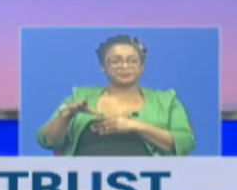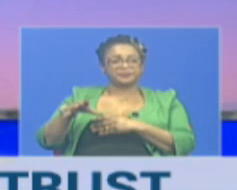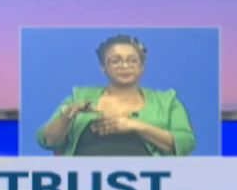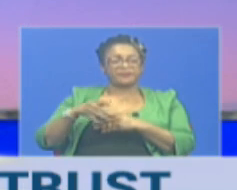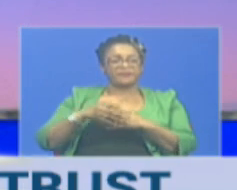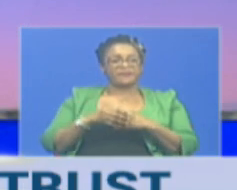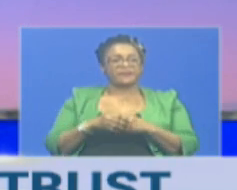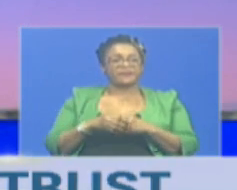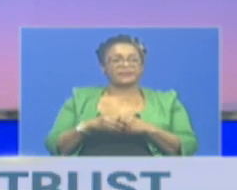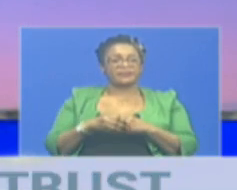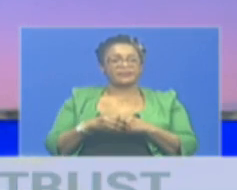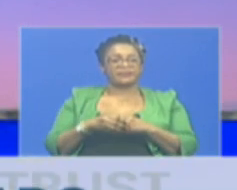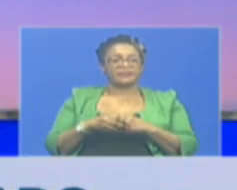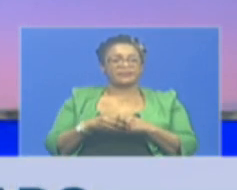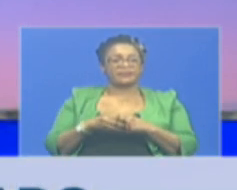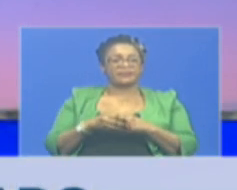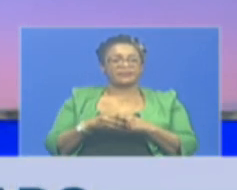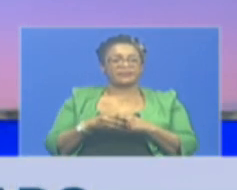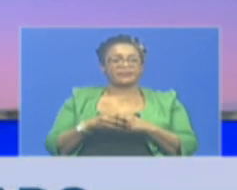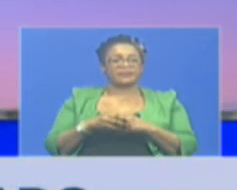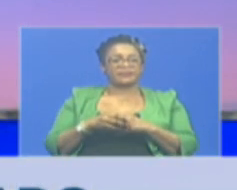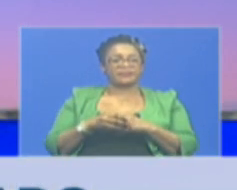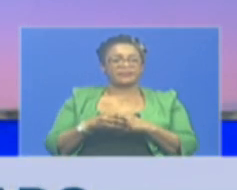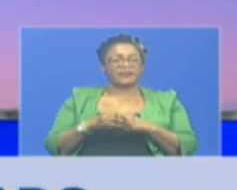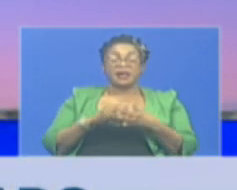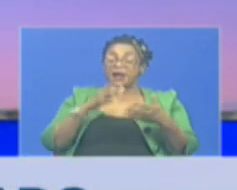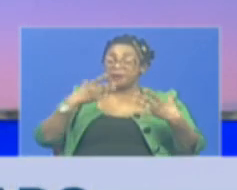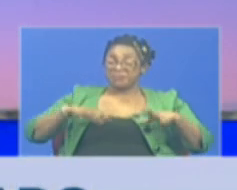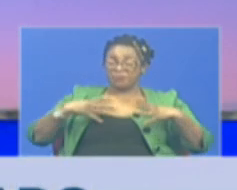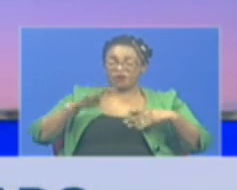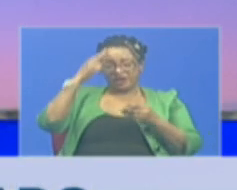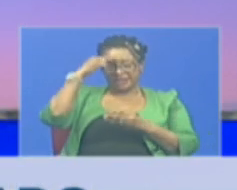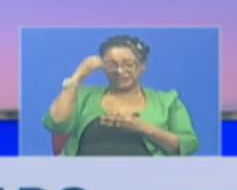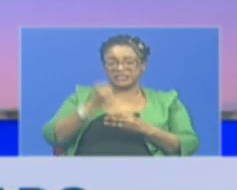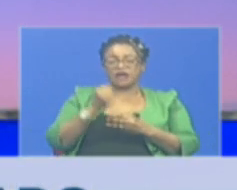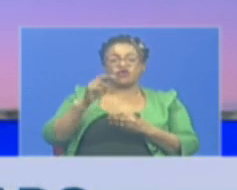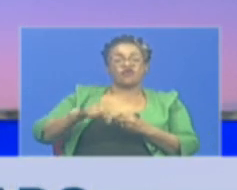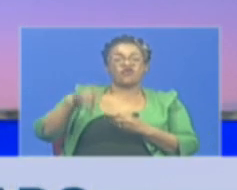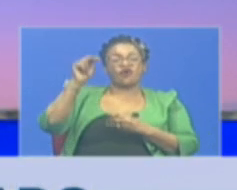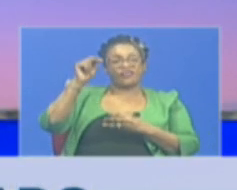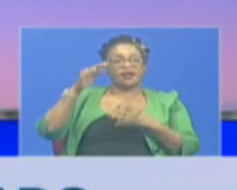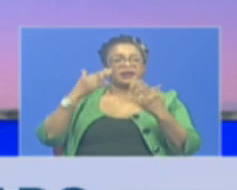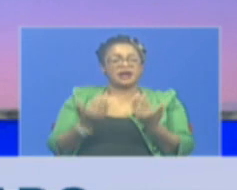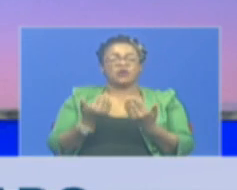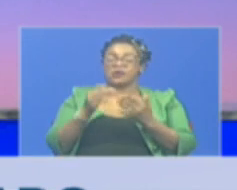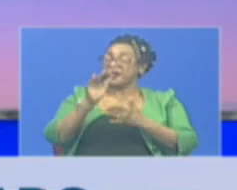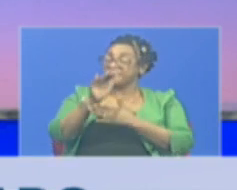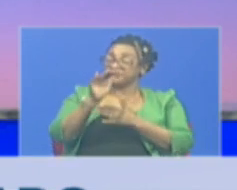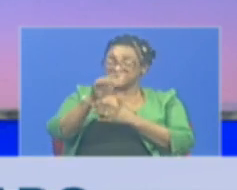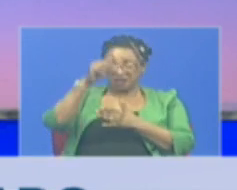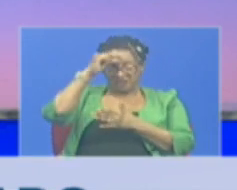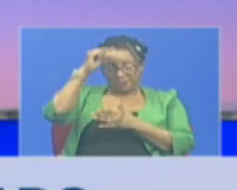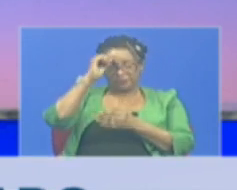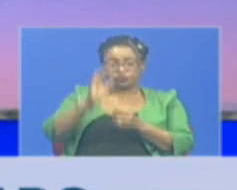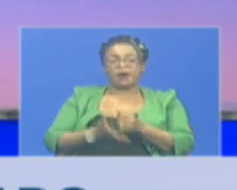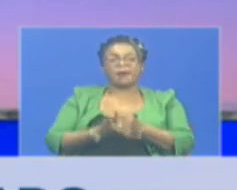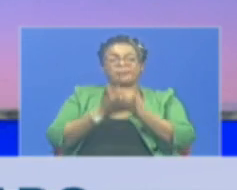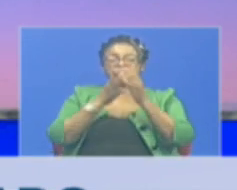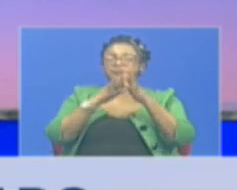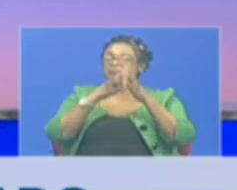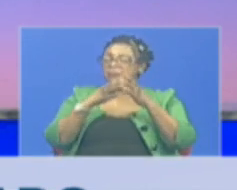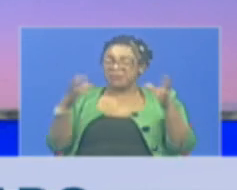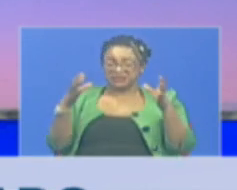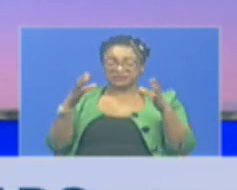Now, a section of residents of Kajiado North in Kajiado County are asking the government to facilitate mass